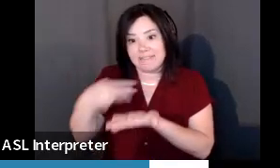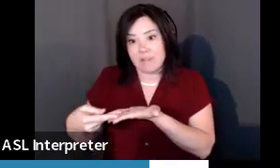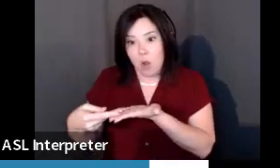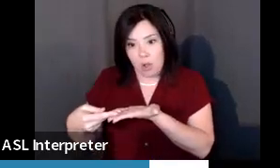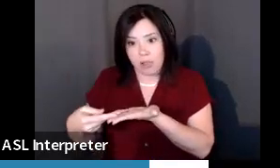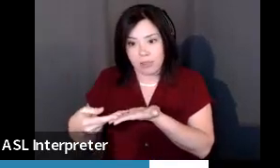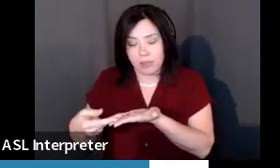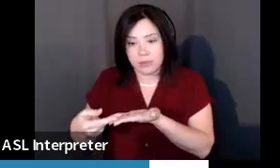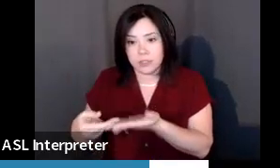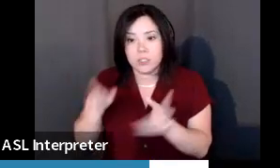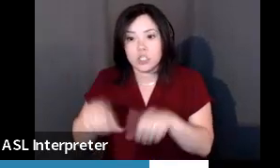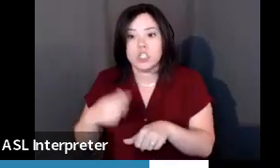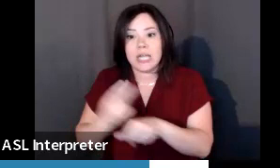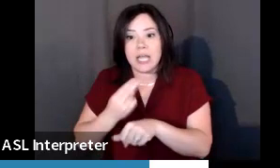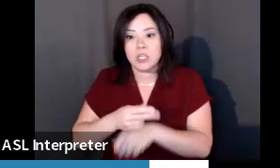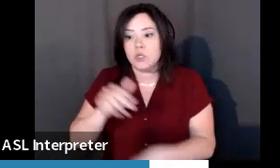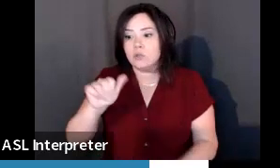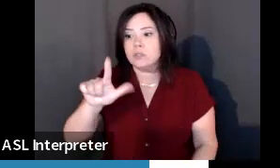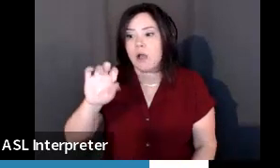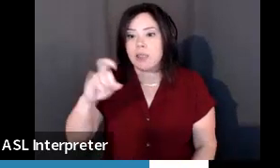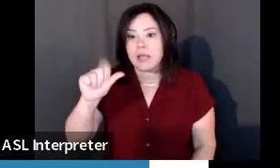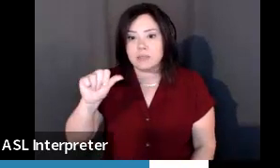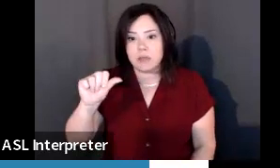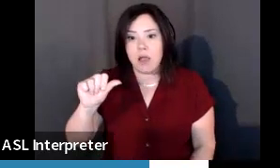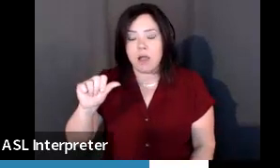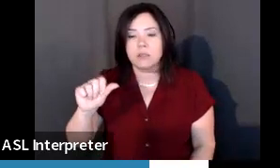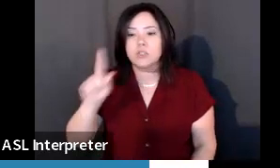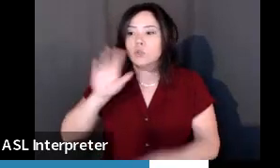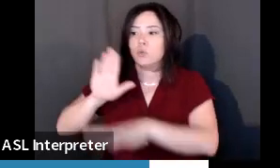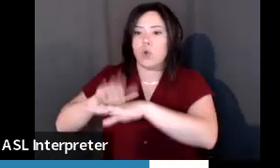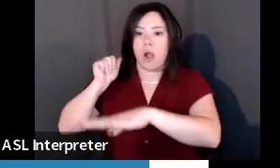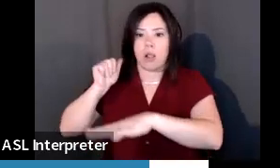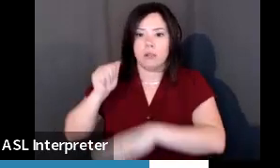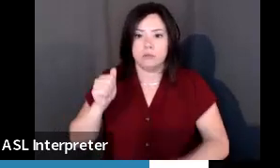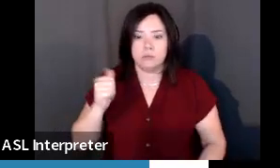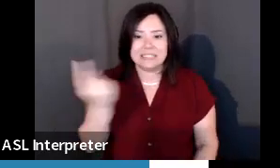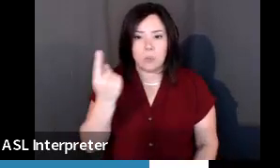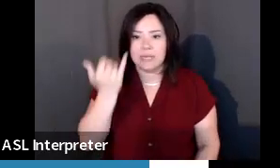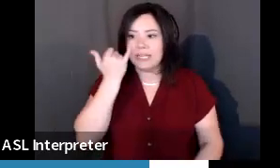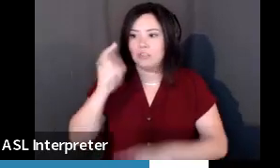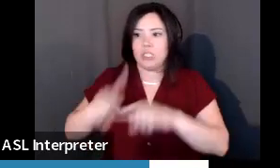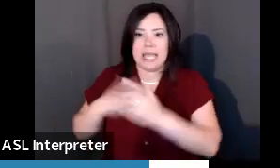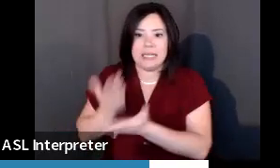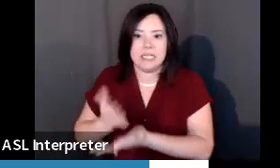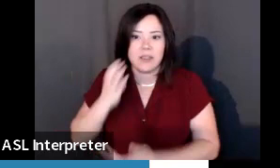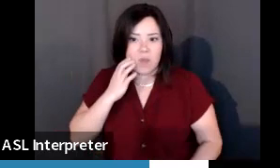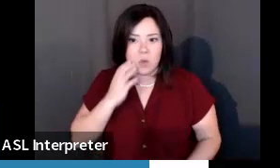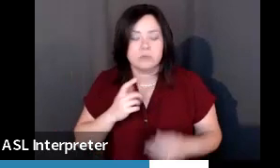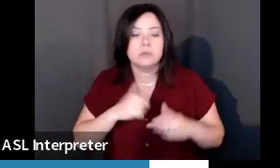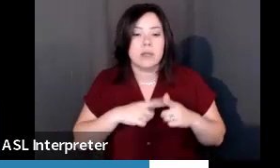she can then use her Alexa device to call one of us if she can't make it to a phone, and then we could